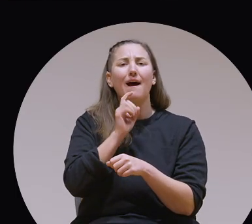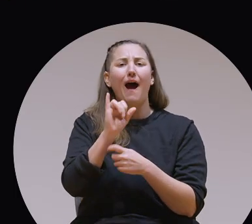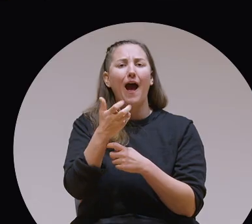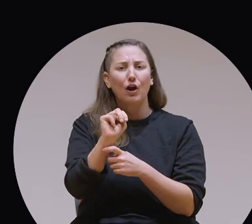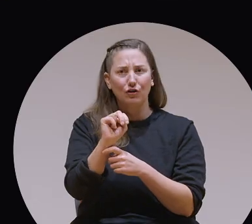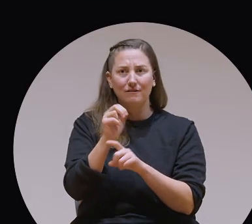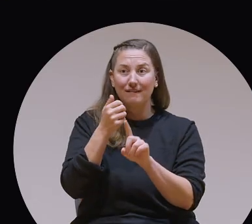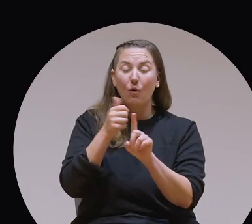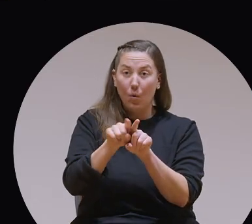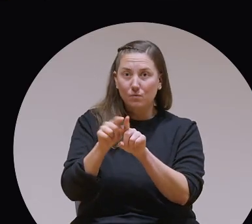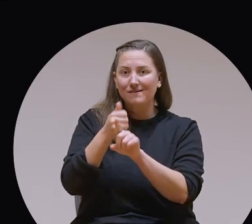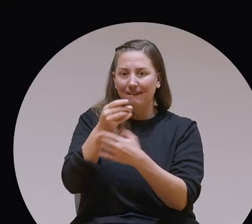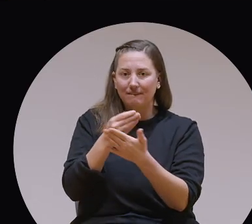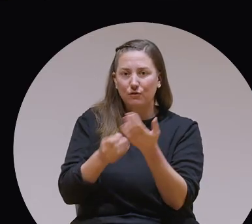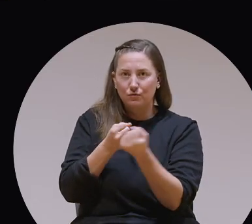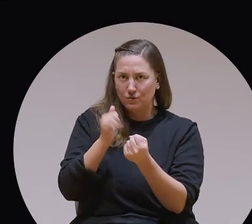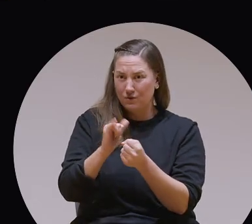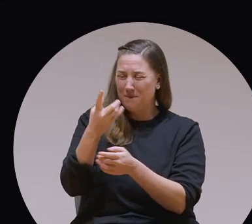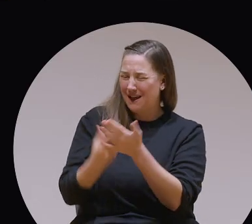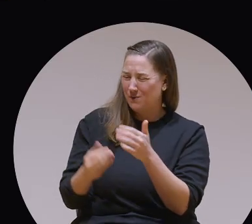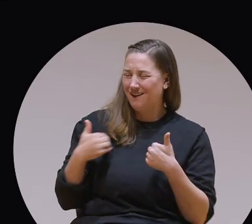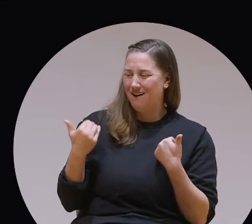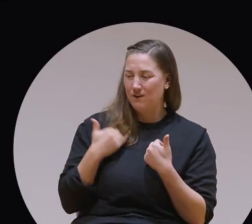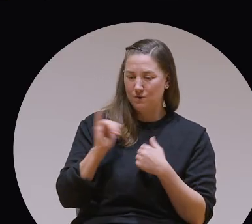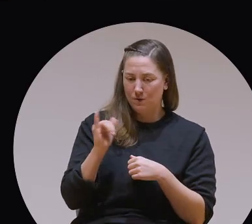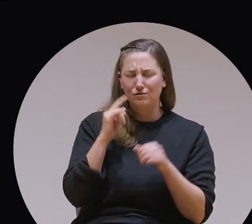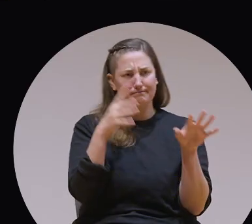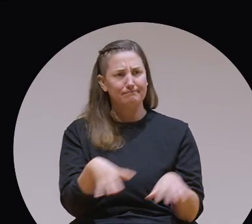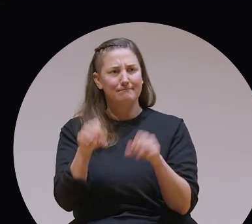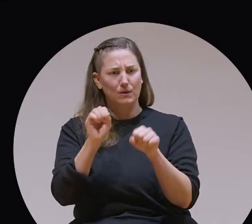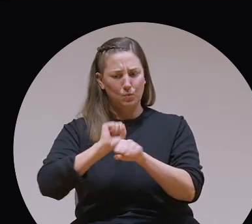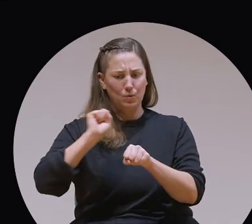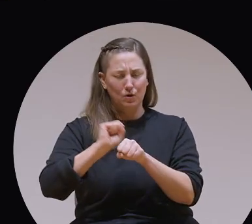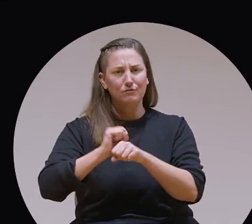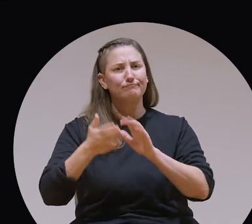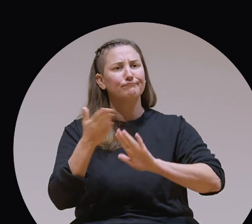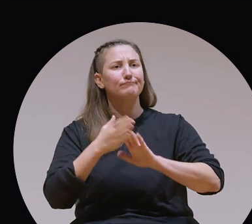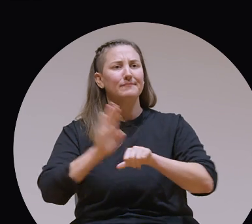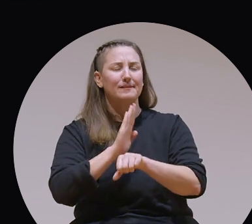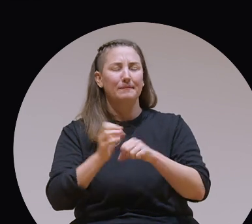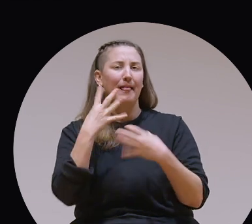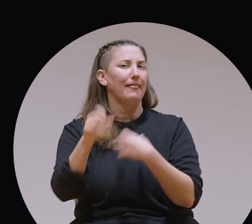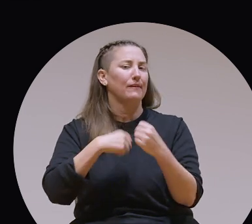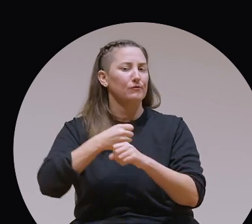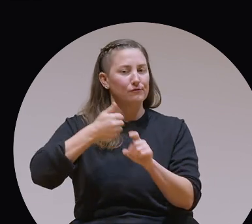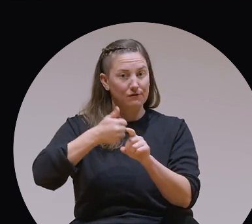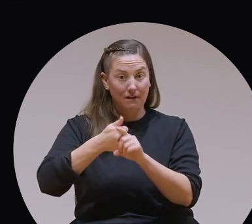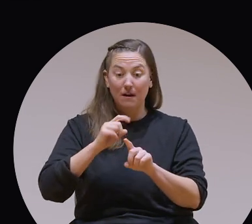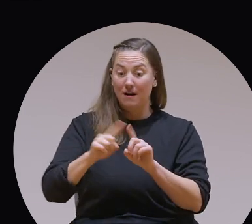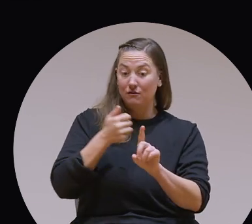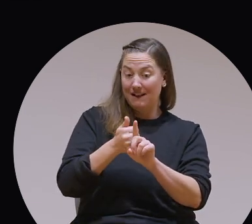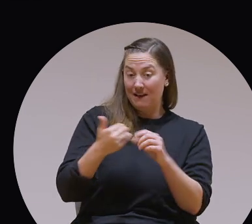was a founder. He passed away very young, and she took up the mantle of running his business for many years. So as a